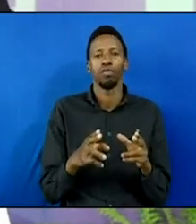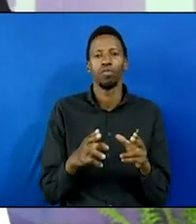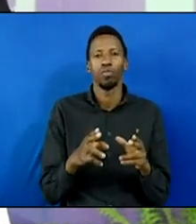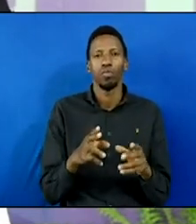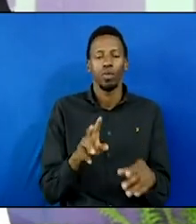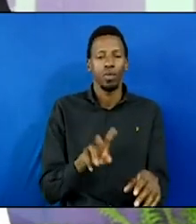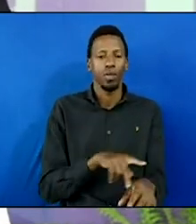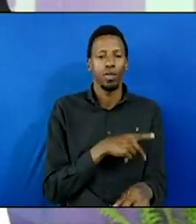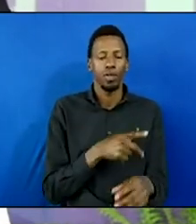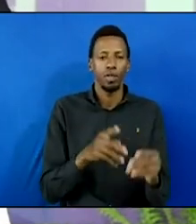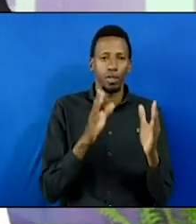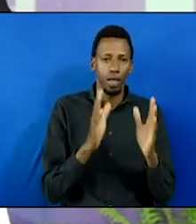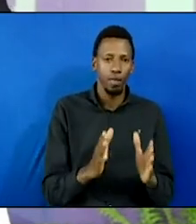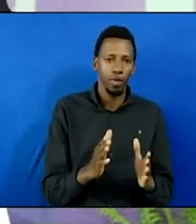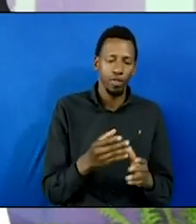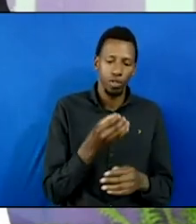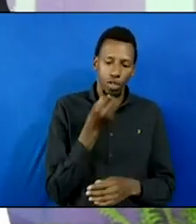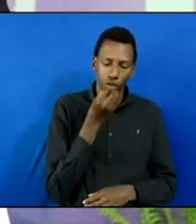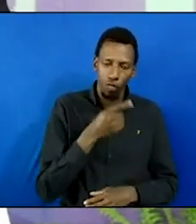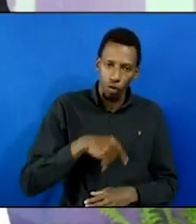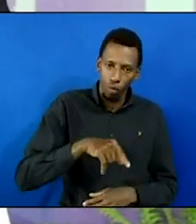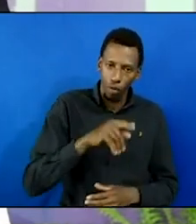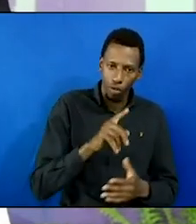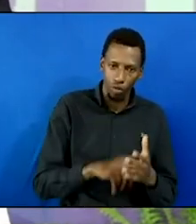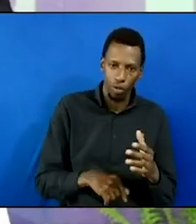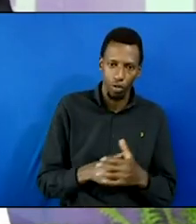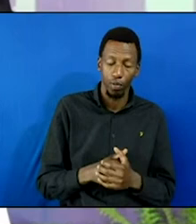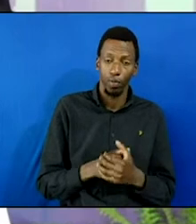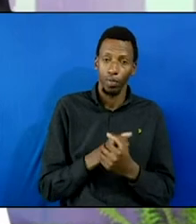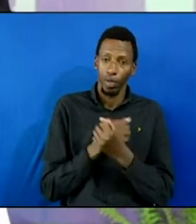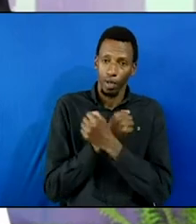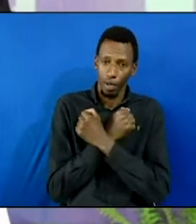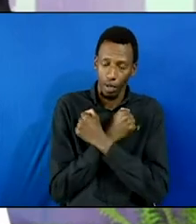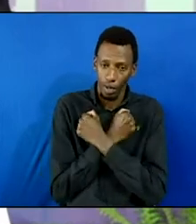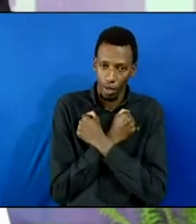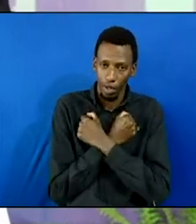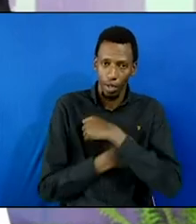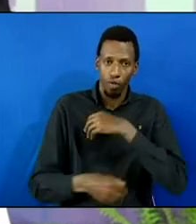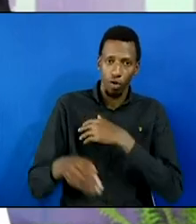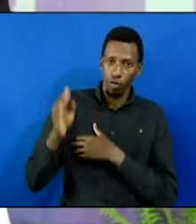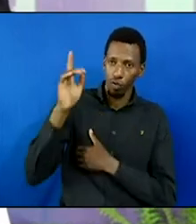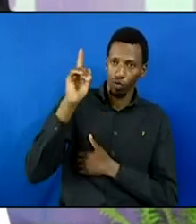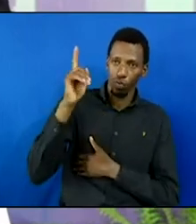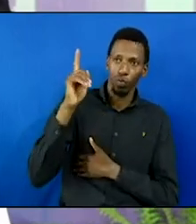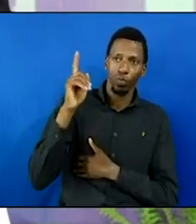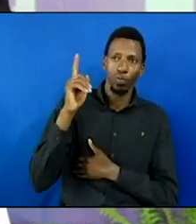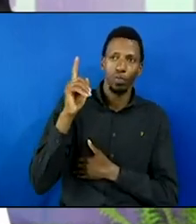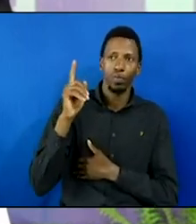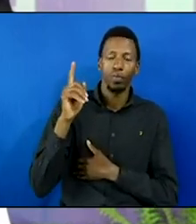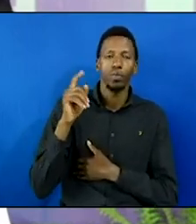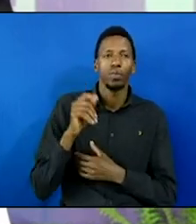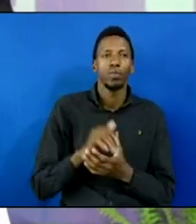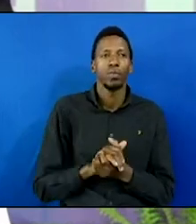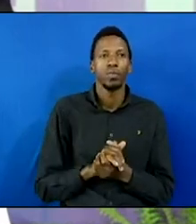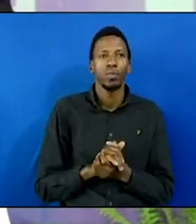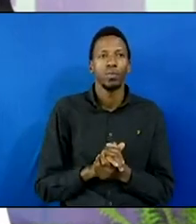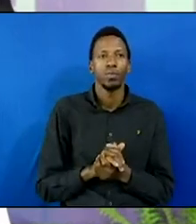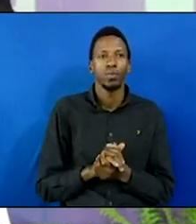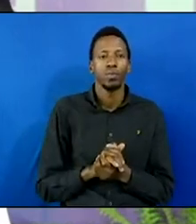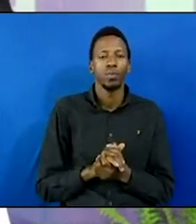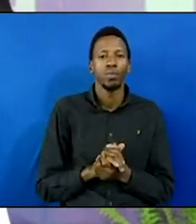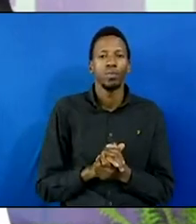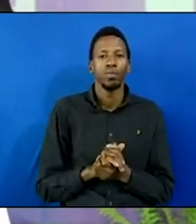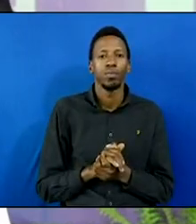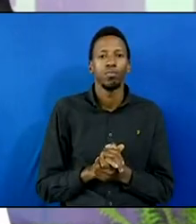psalmist will let us know in this psalm that the love of God